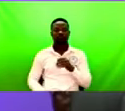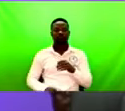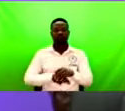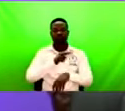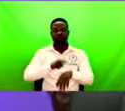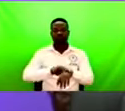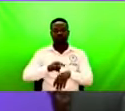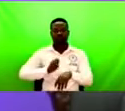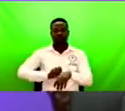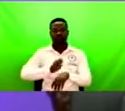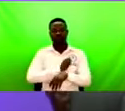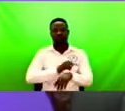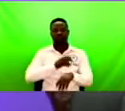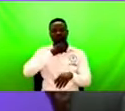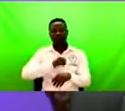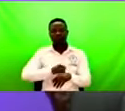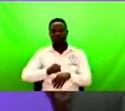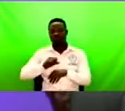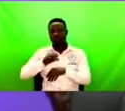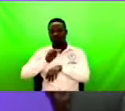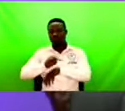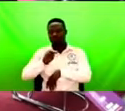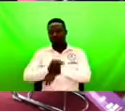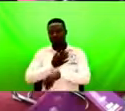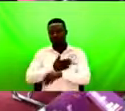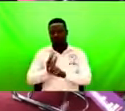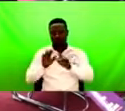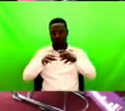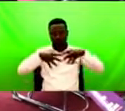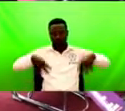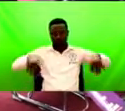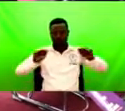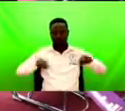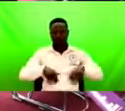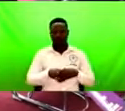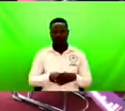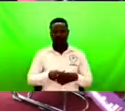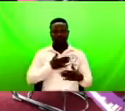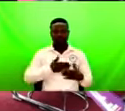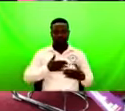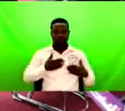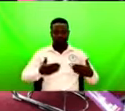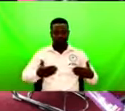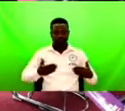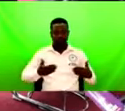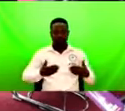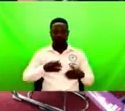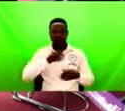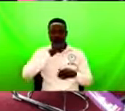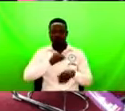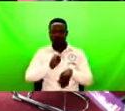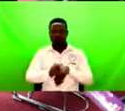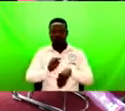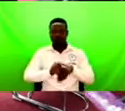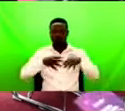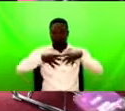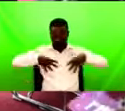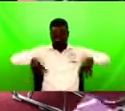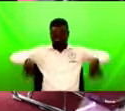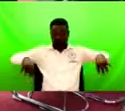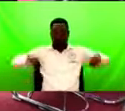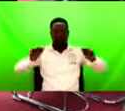the traditional ministries, please join them. Please step forward a bit. Step over so you create space at the back for them.